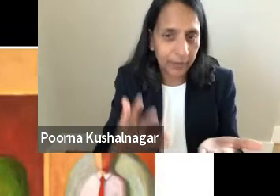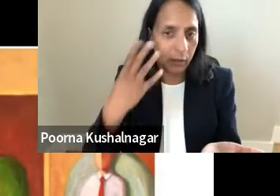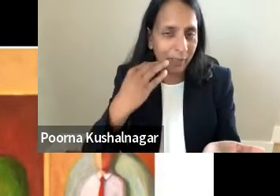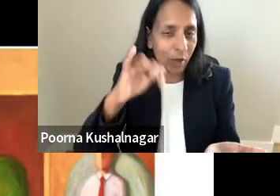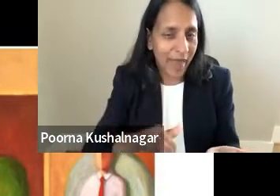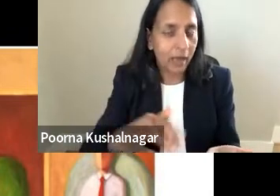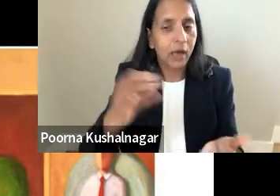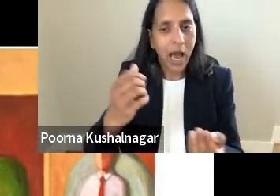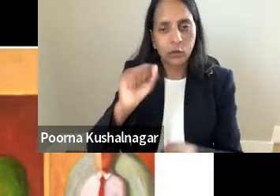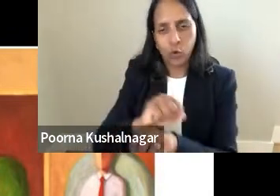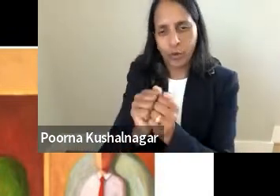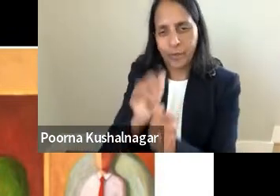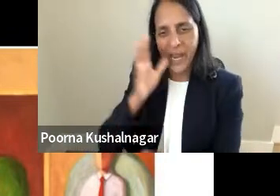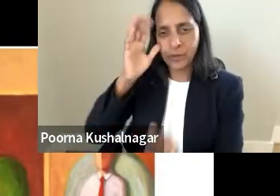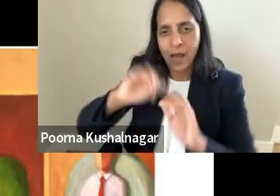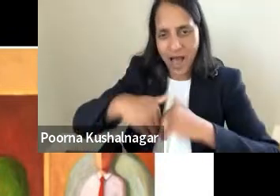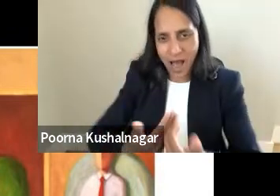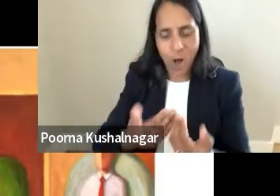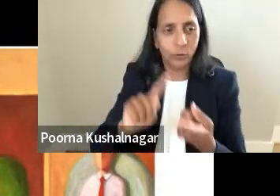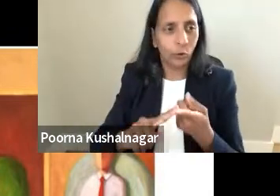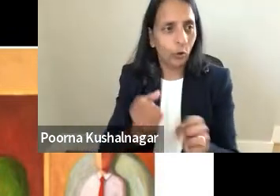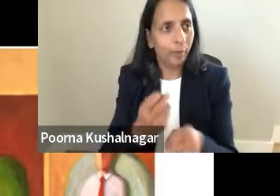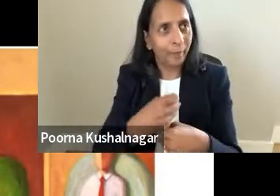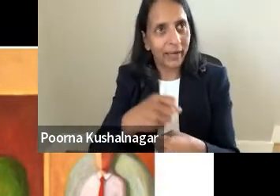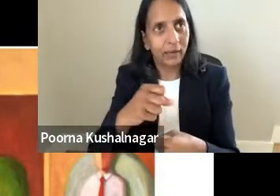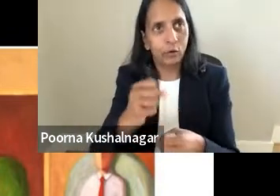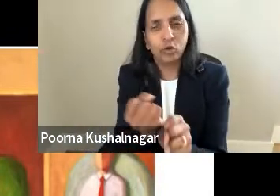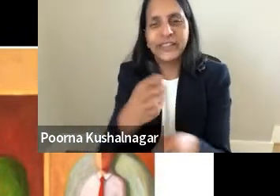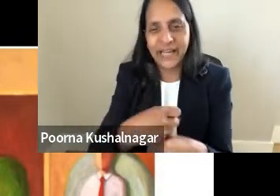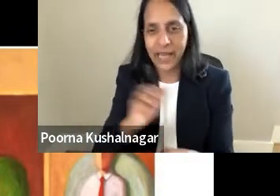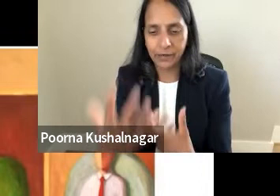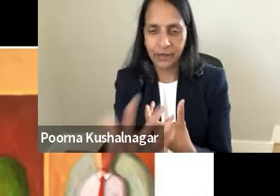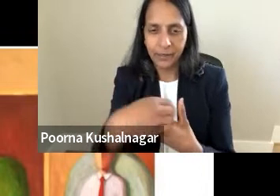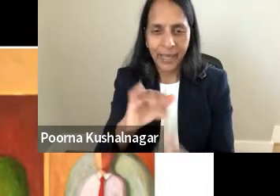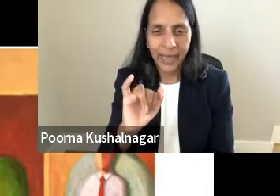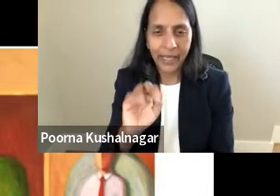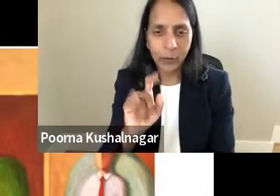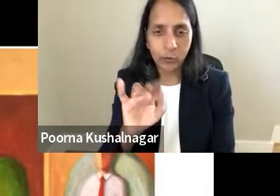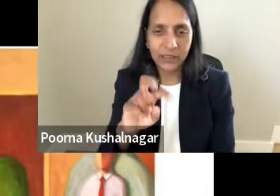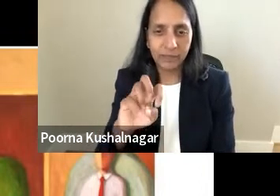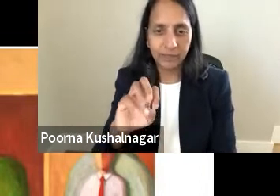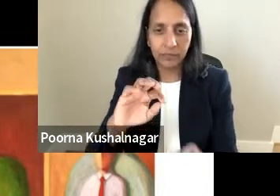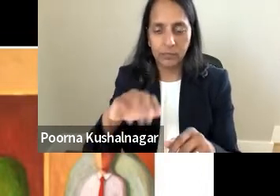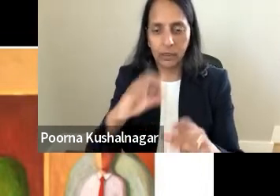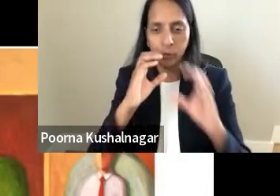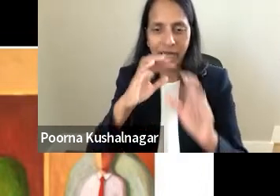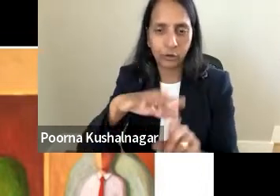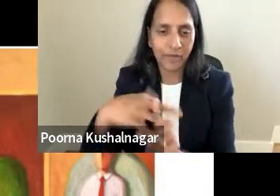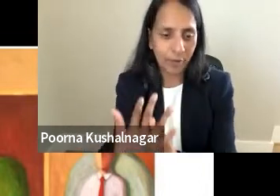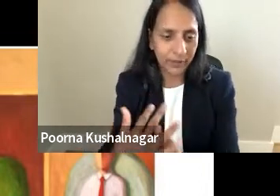to be able to capture the sense if this child is experiencing that, and work with the family to create an